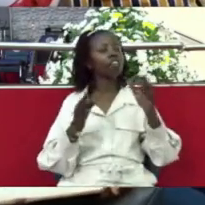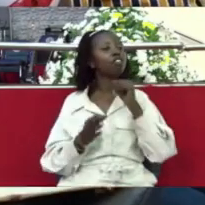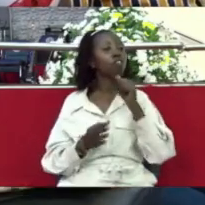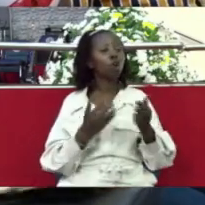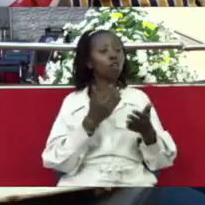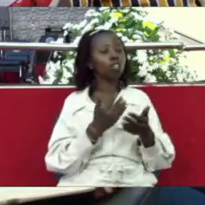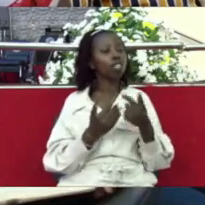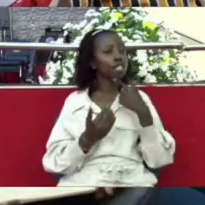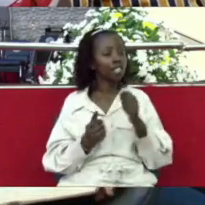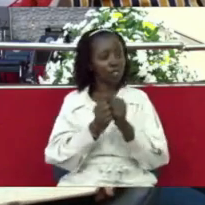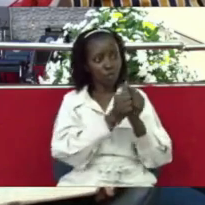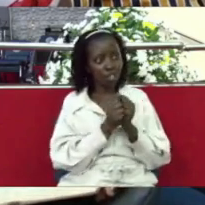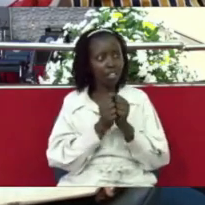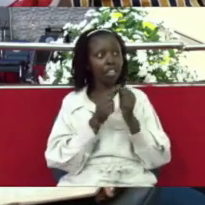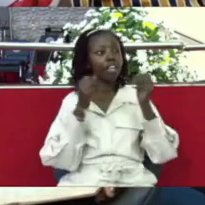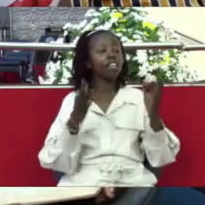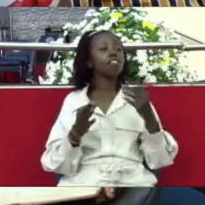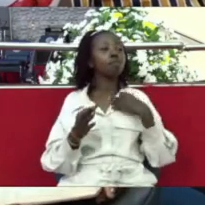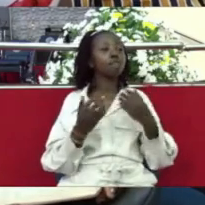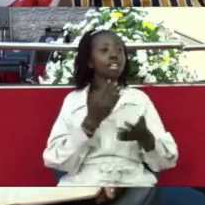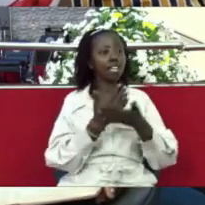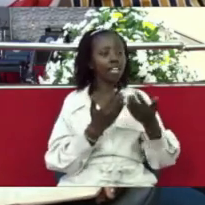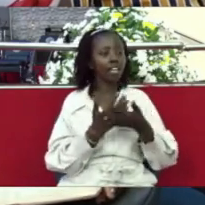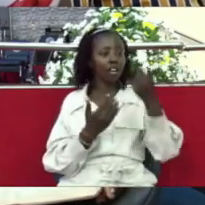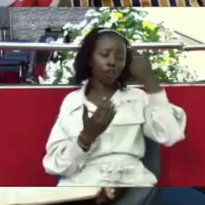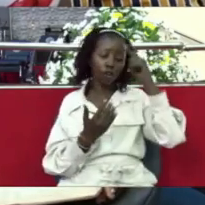say it like you mean it. If I take care of God's business,